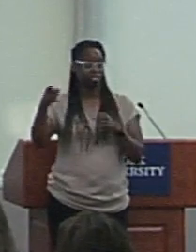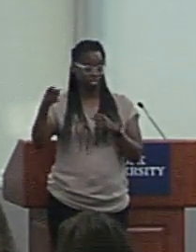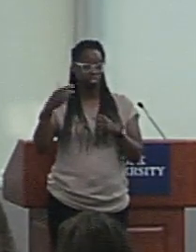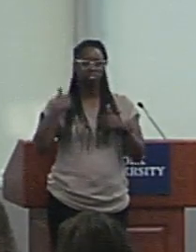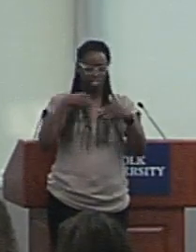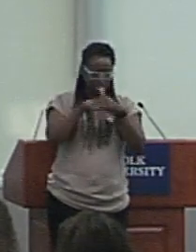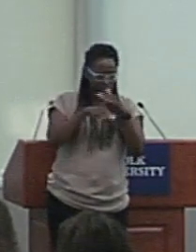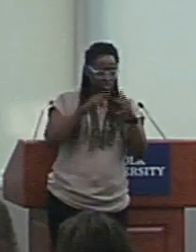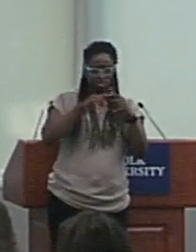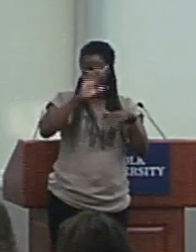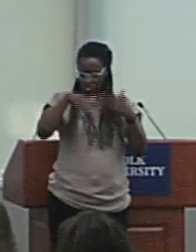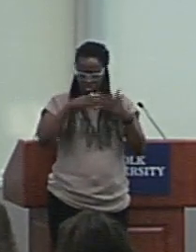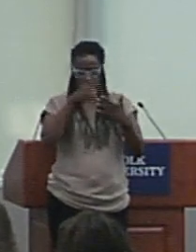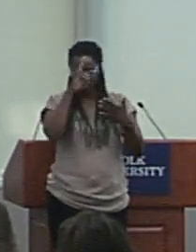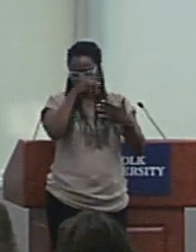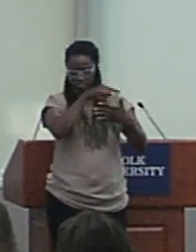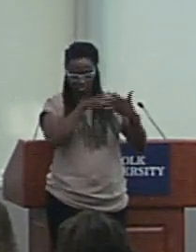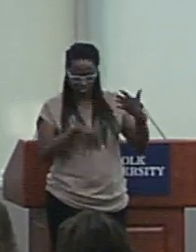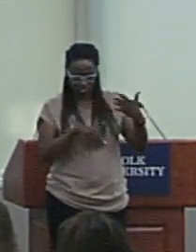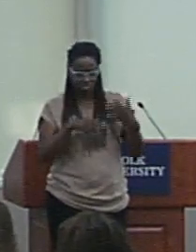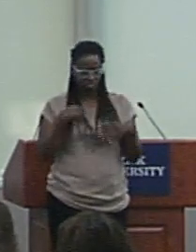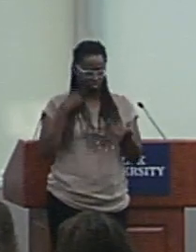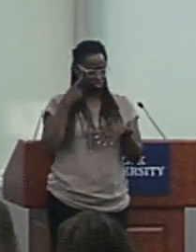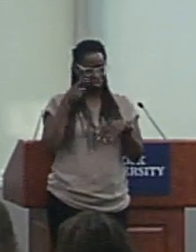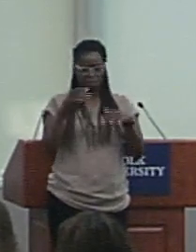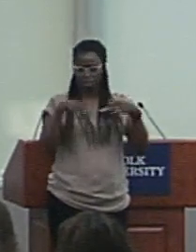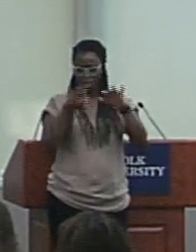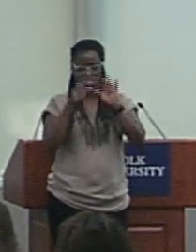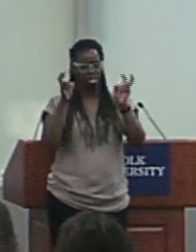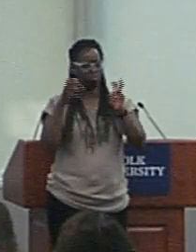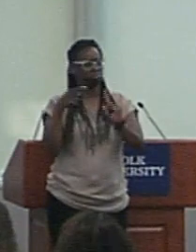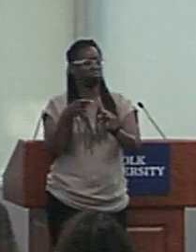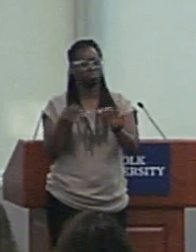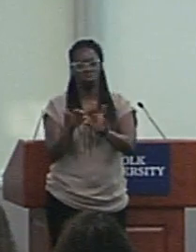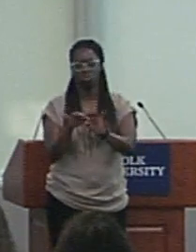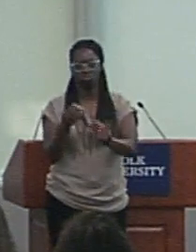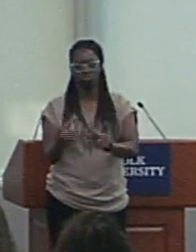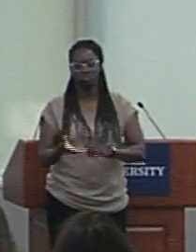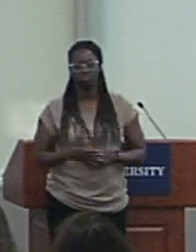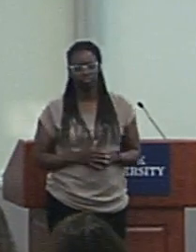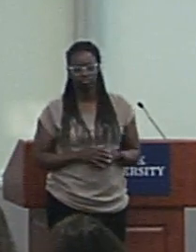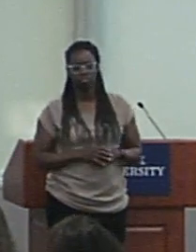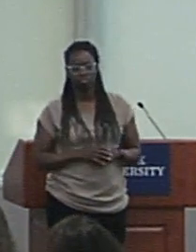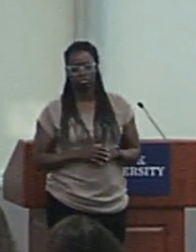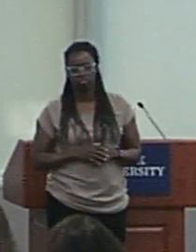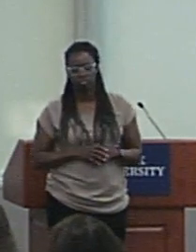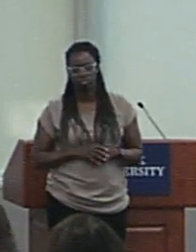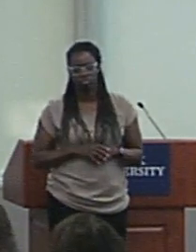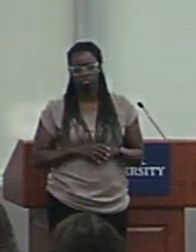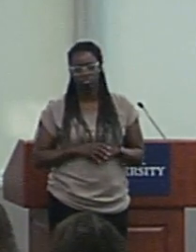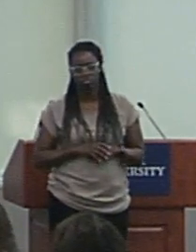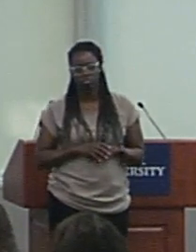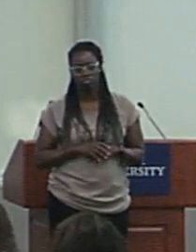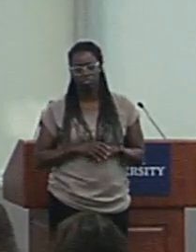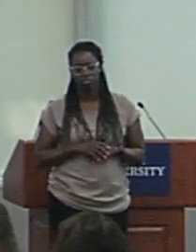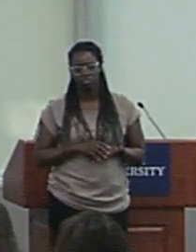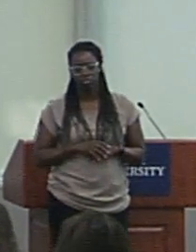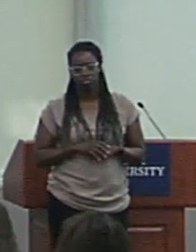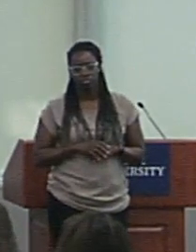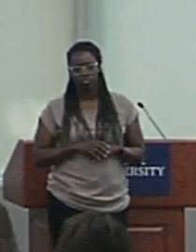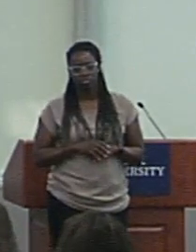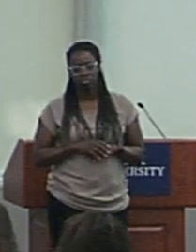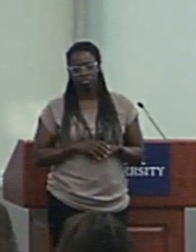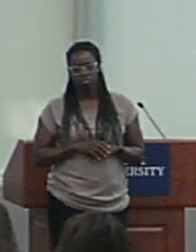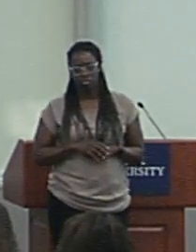it's definitely an important point. I want to note that Zari works at Mass General. Zari, what's your title? I'm the